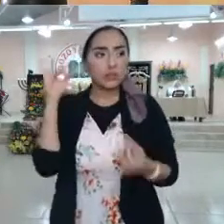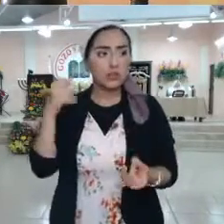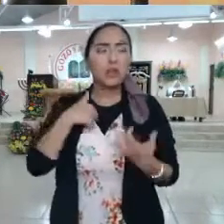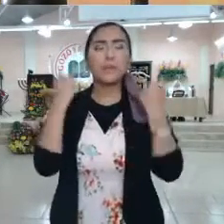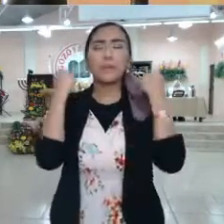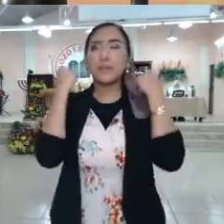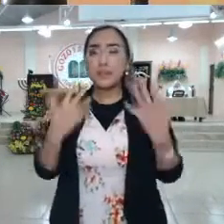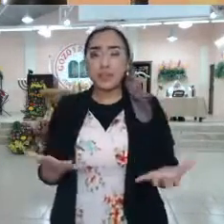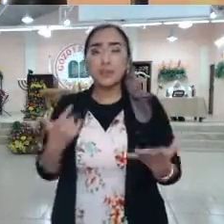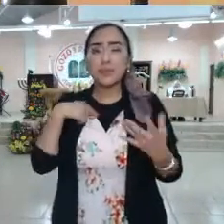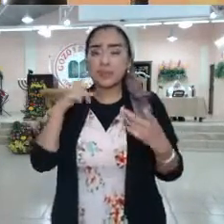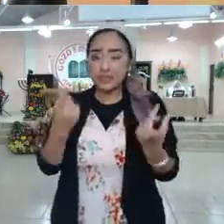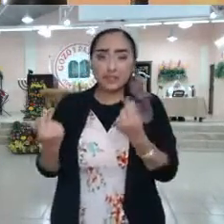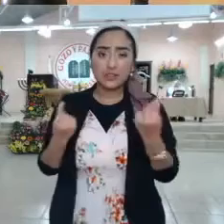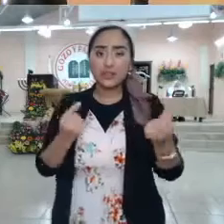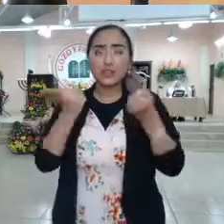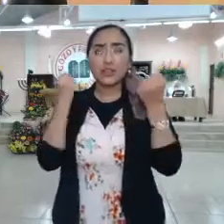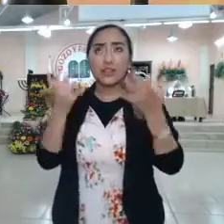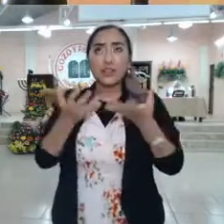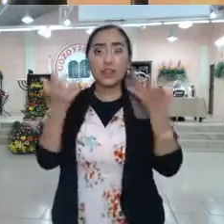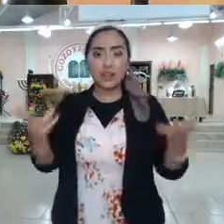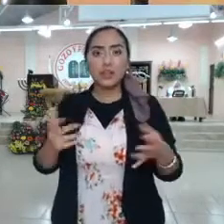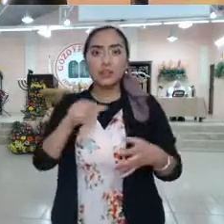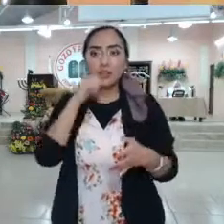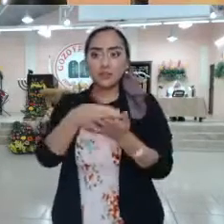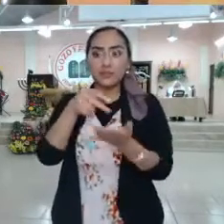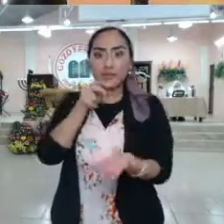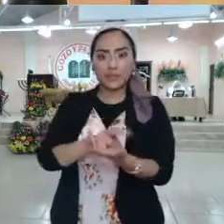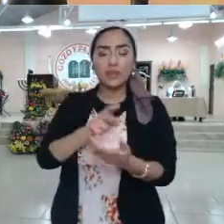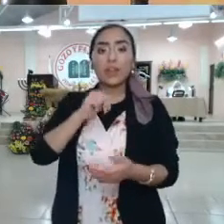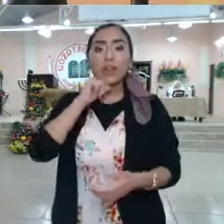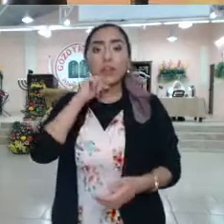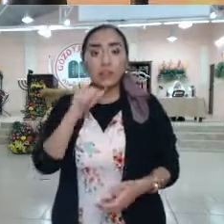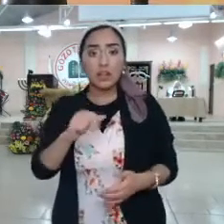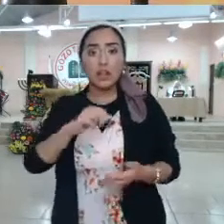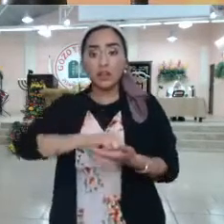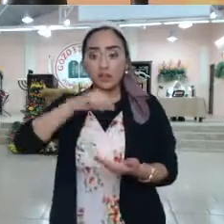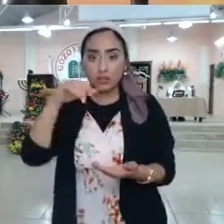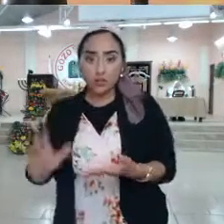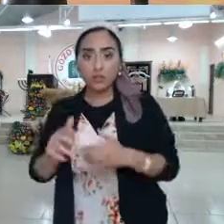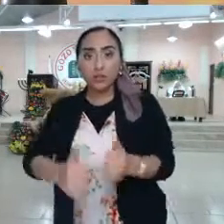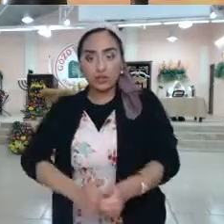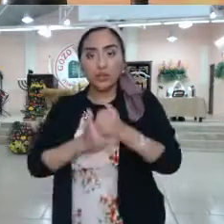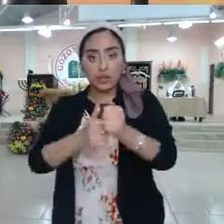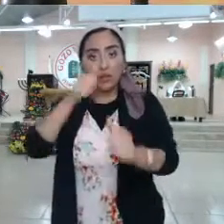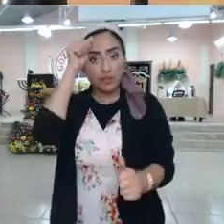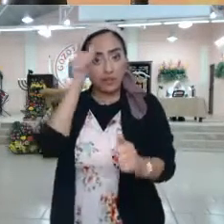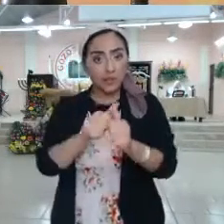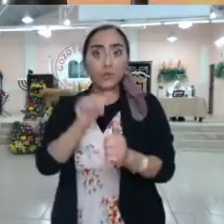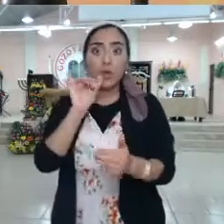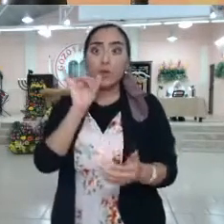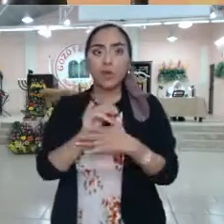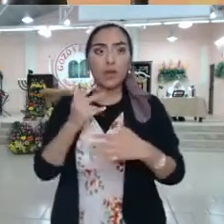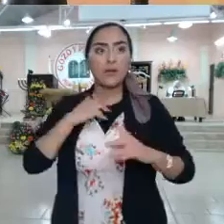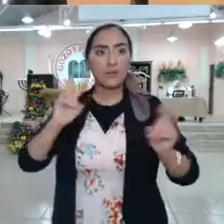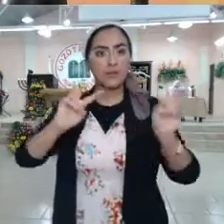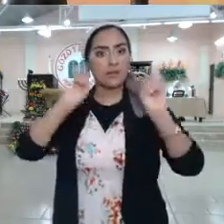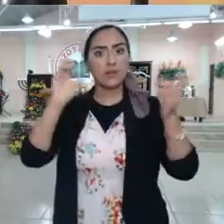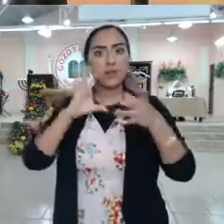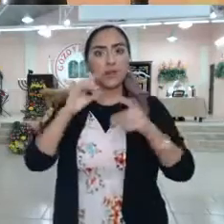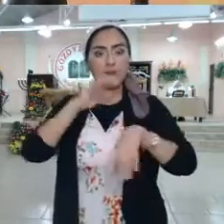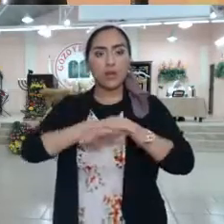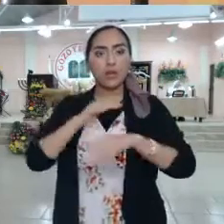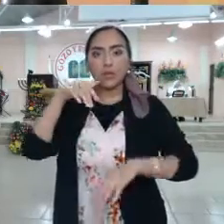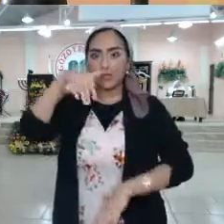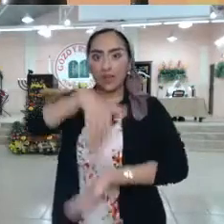other souls. There's so much things to do. Let's not faint or dismay. Let's not lose the steps. Remember of the teaching that